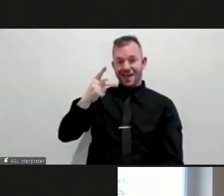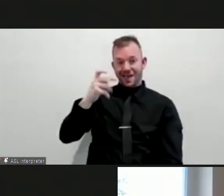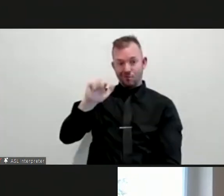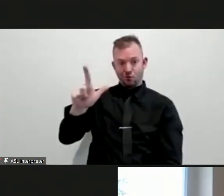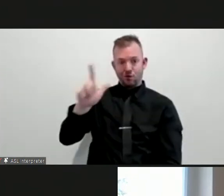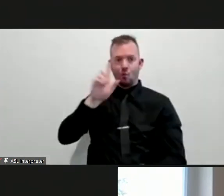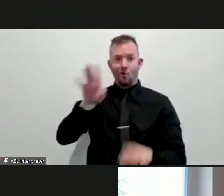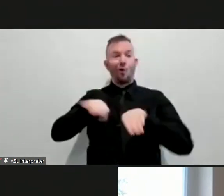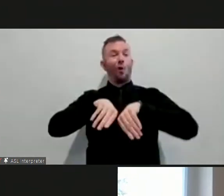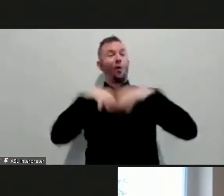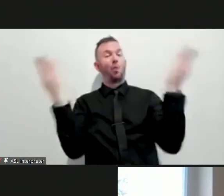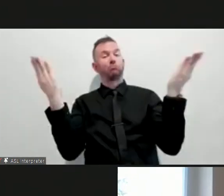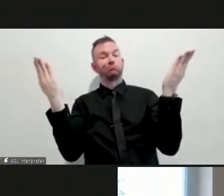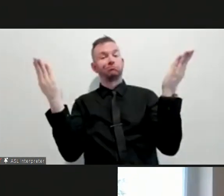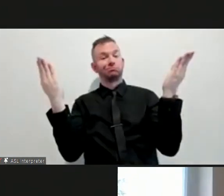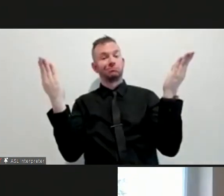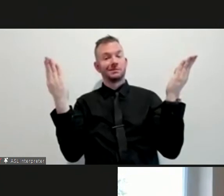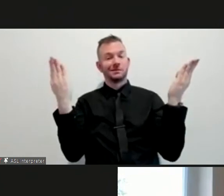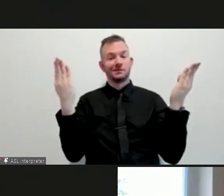group?